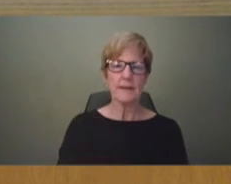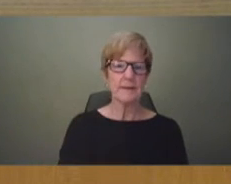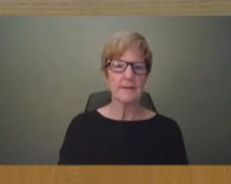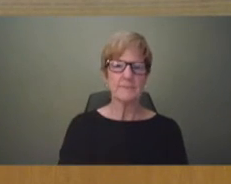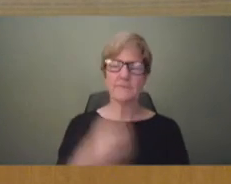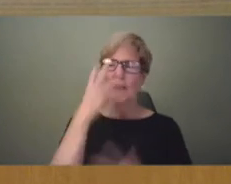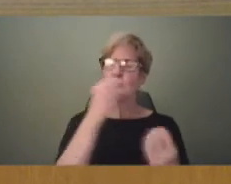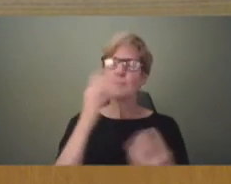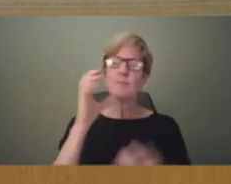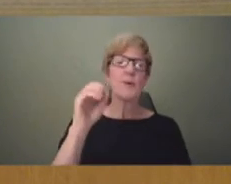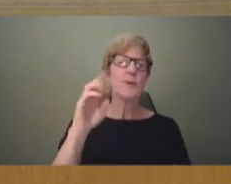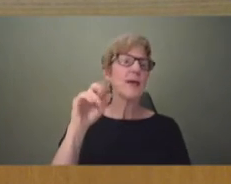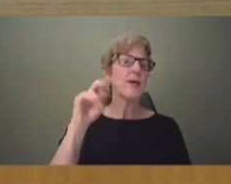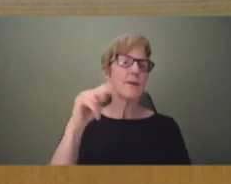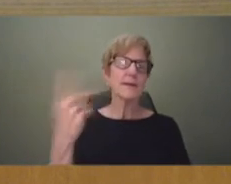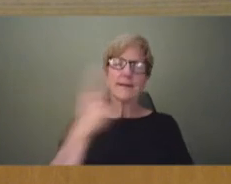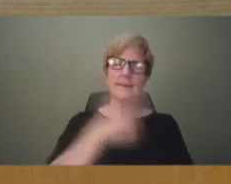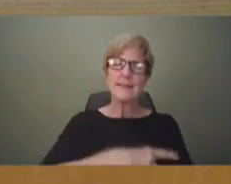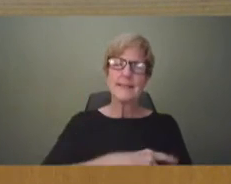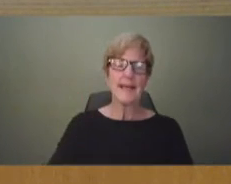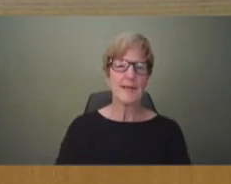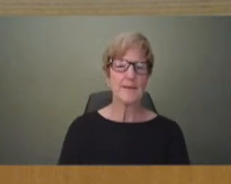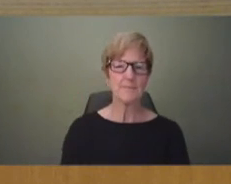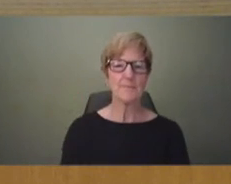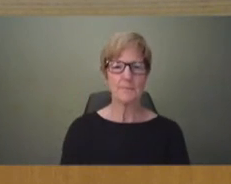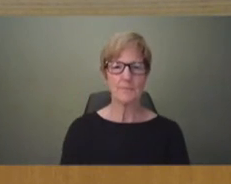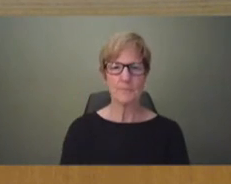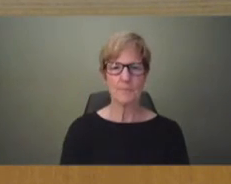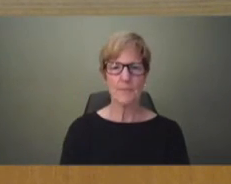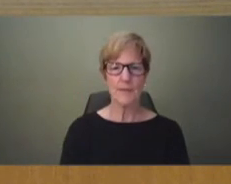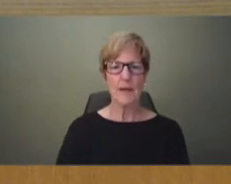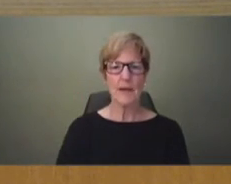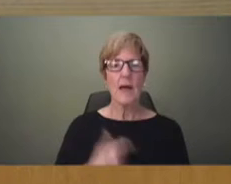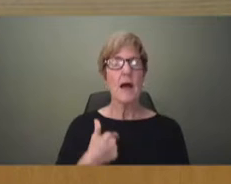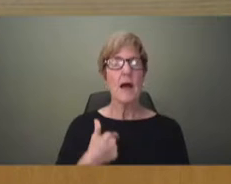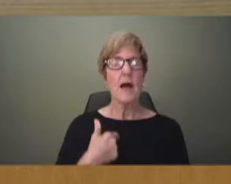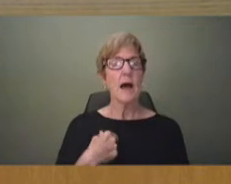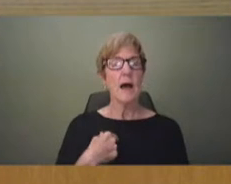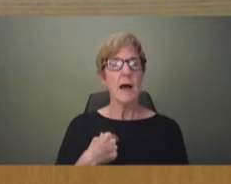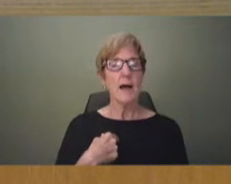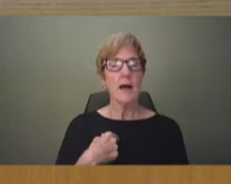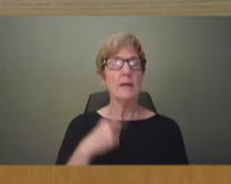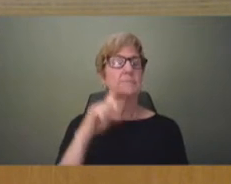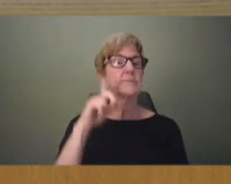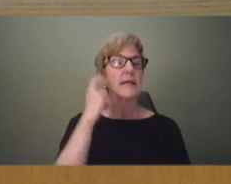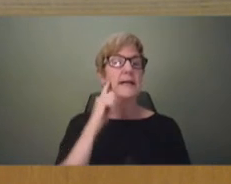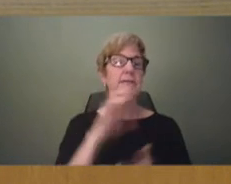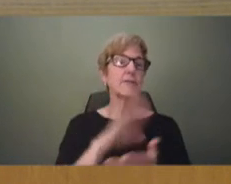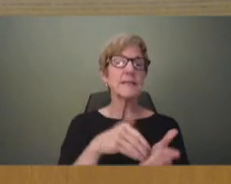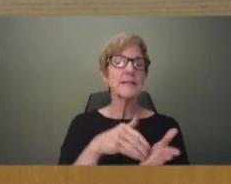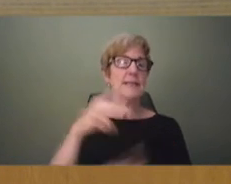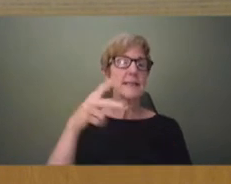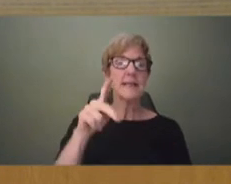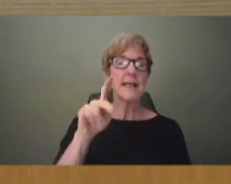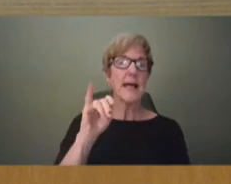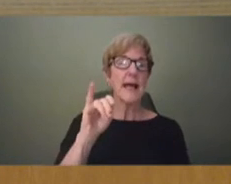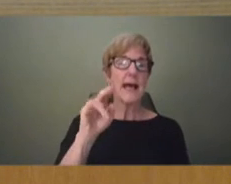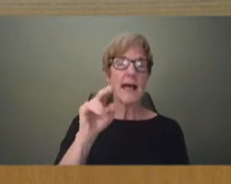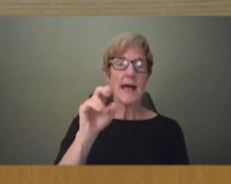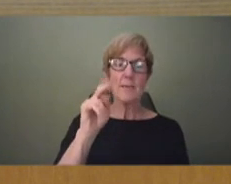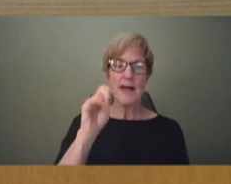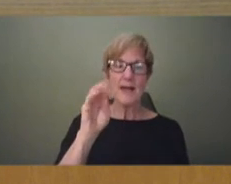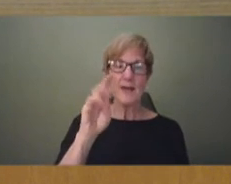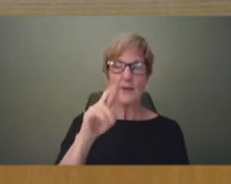Carolina day I am a government center Pioneer I was here when this building